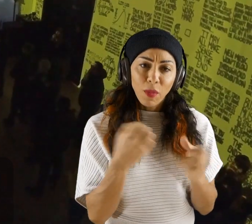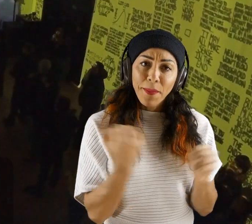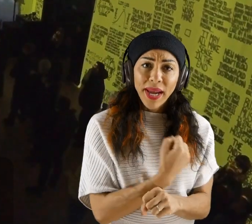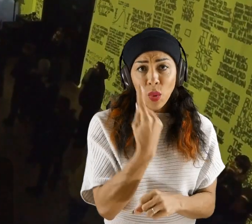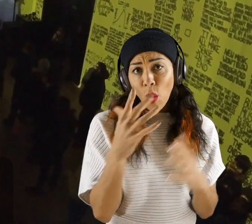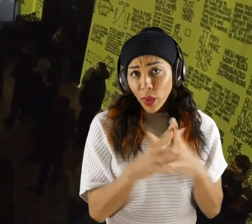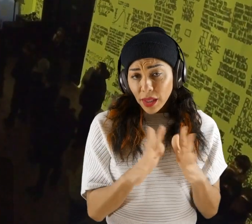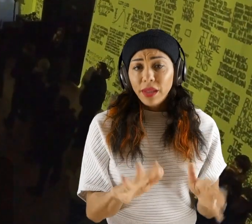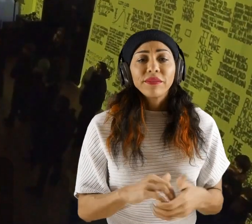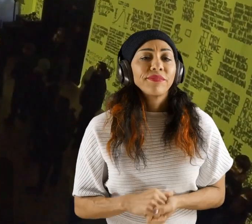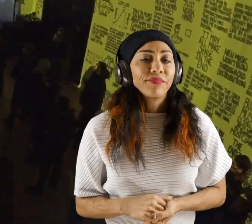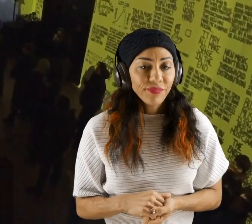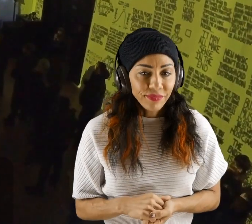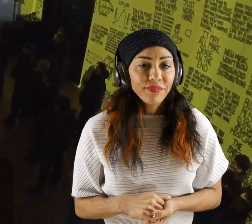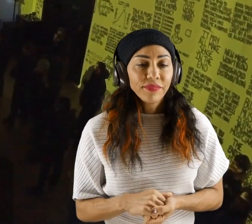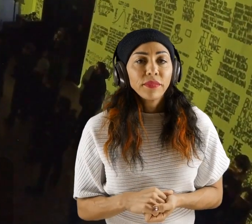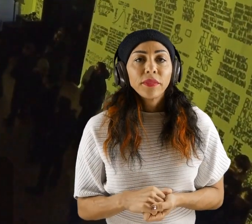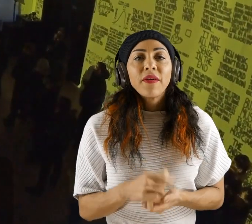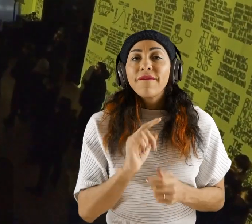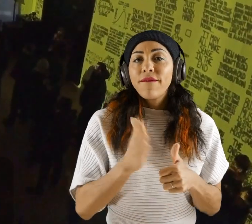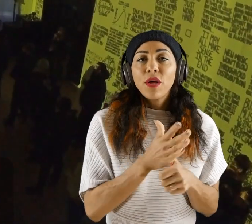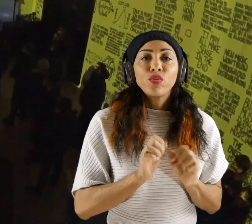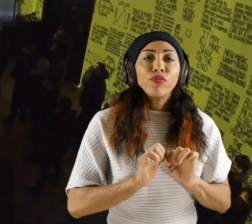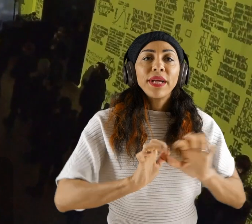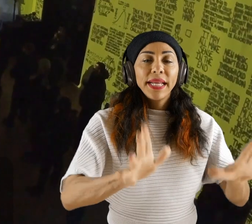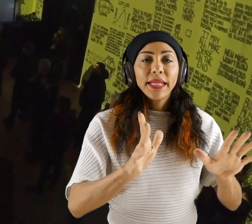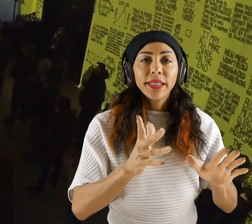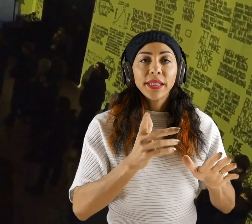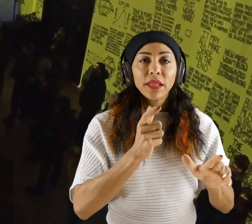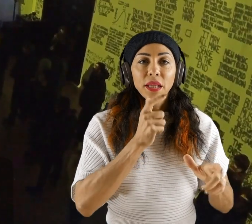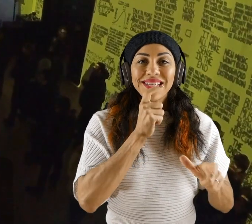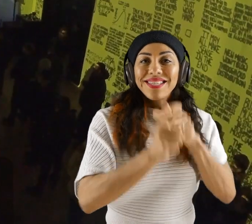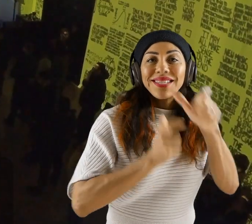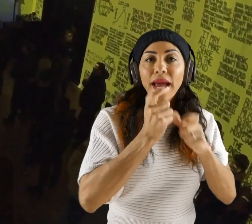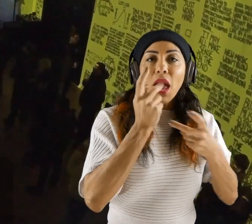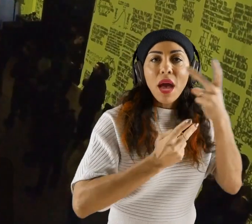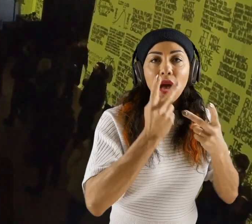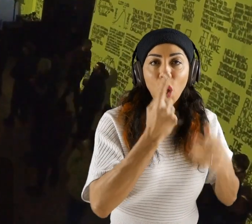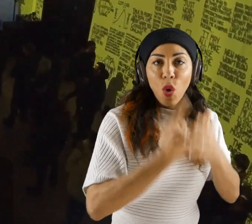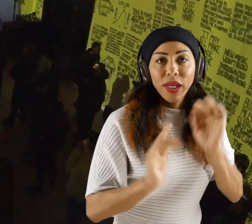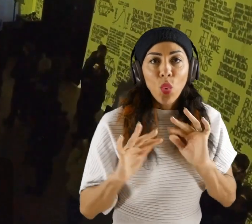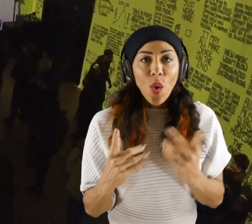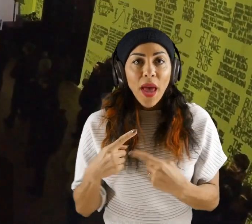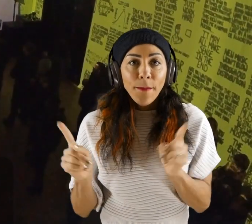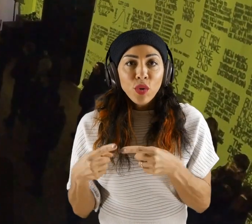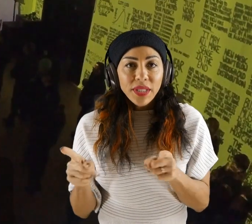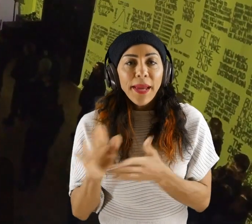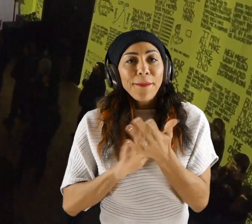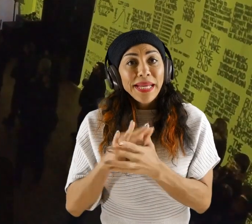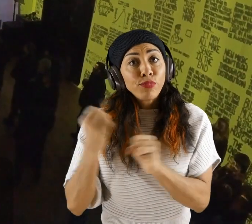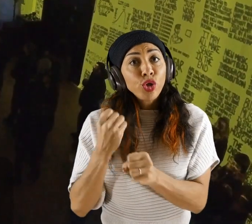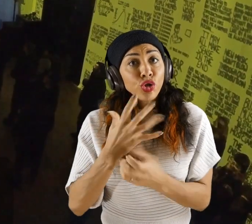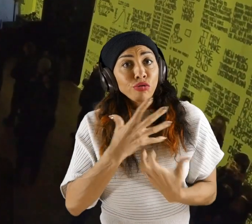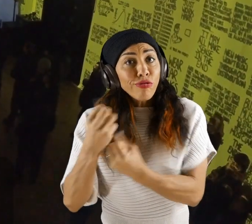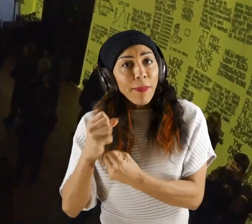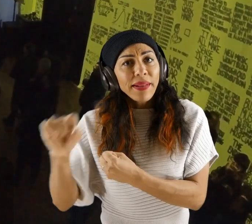we released the acapellas so producers could remix it. The fun bit was